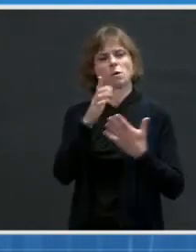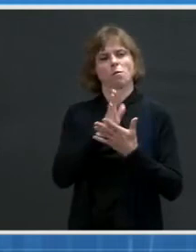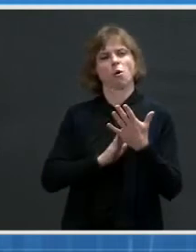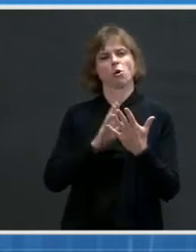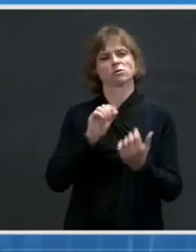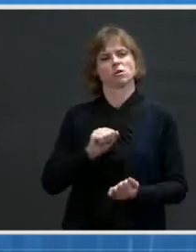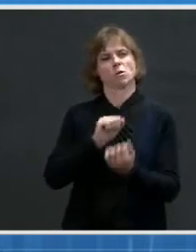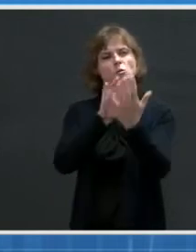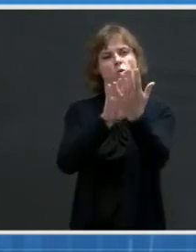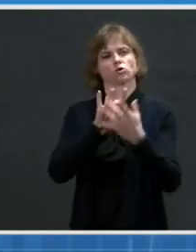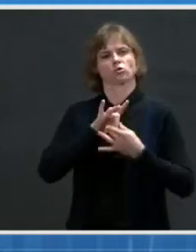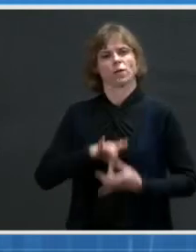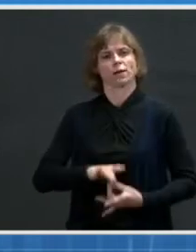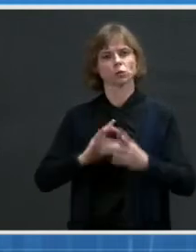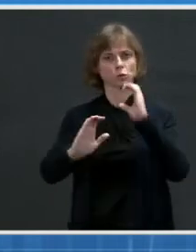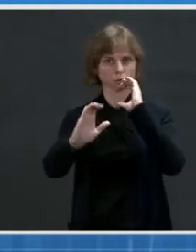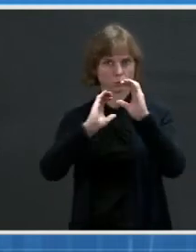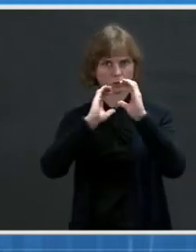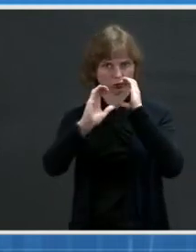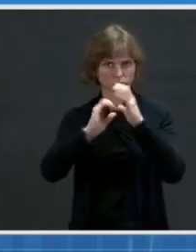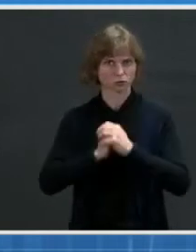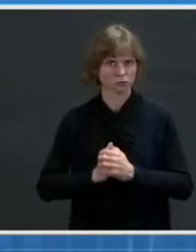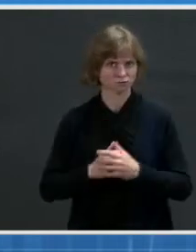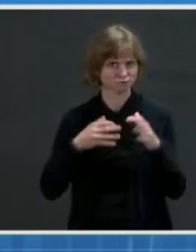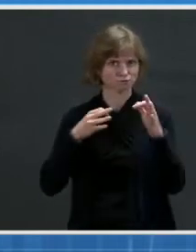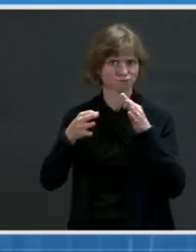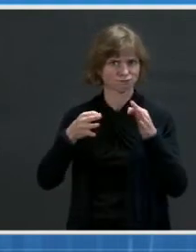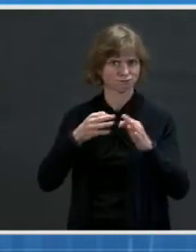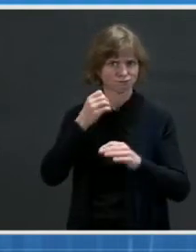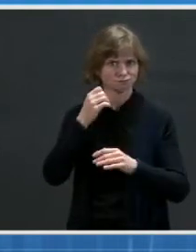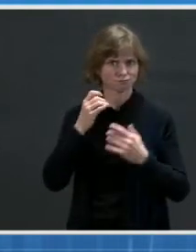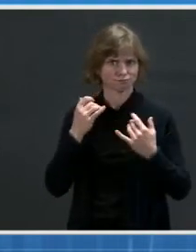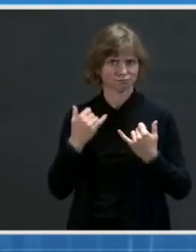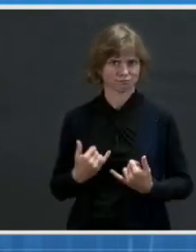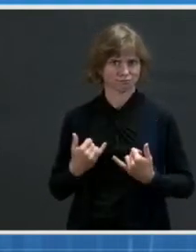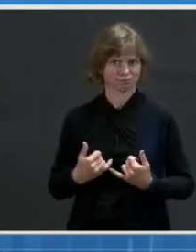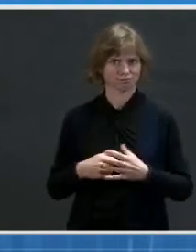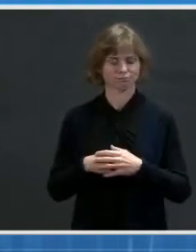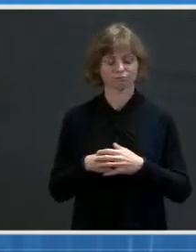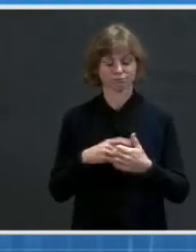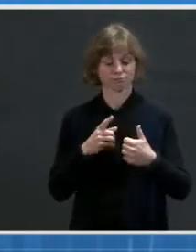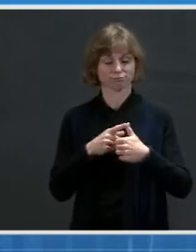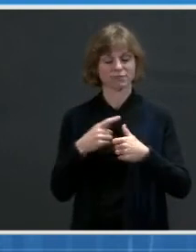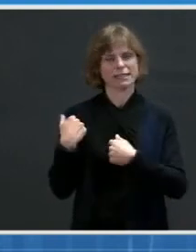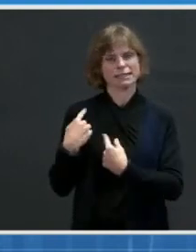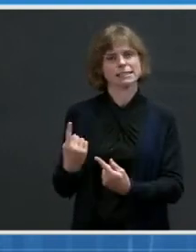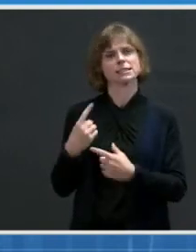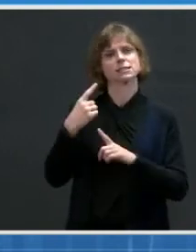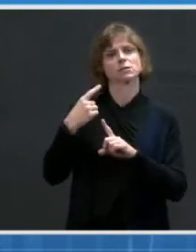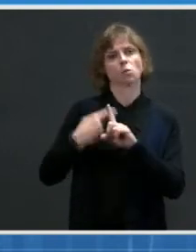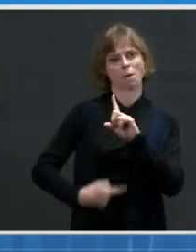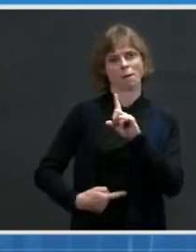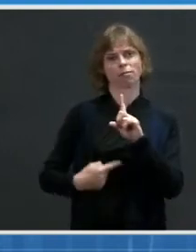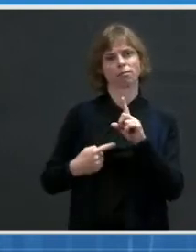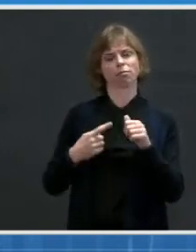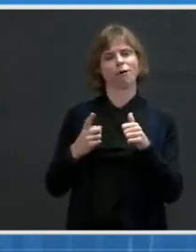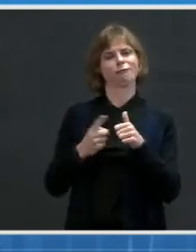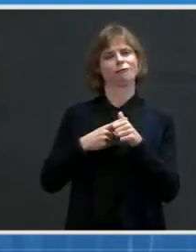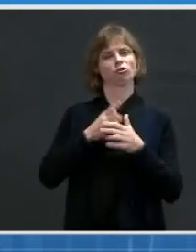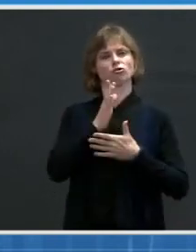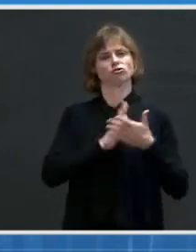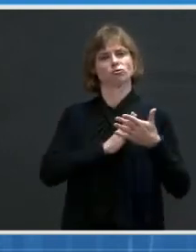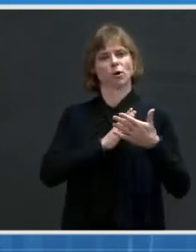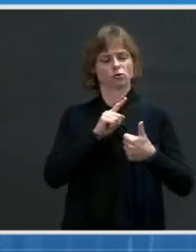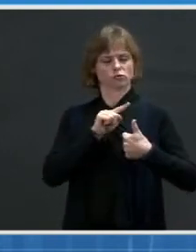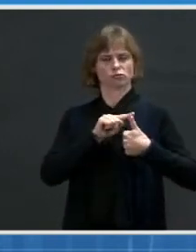to communication. For the last month, we've been in the first stage of this work. That first stage